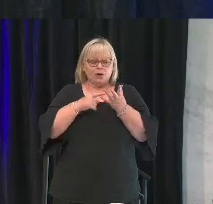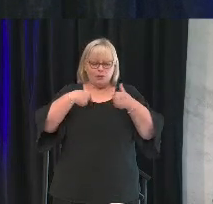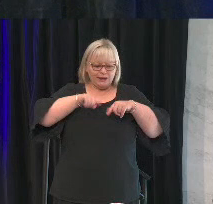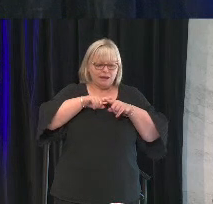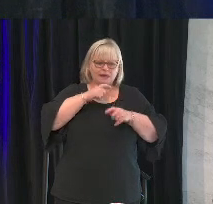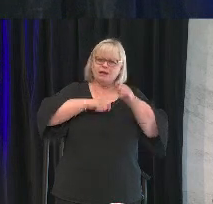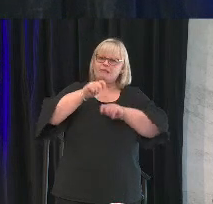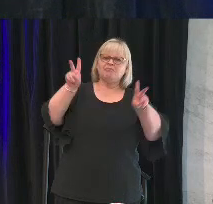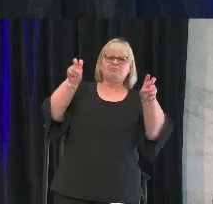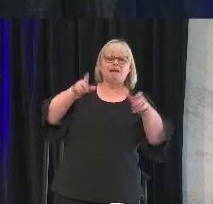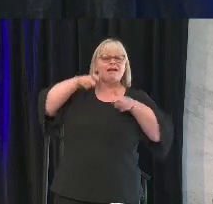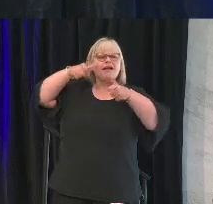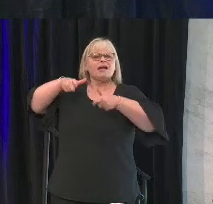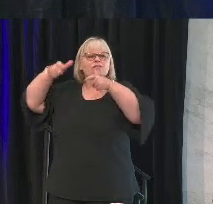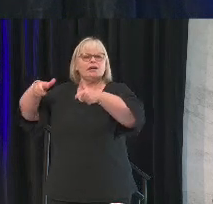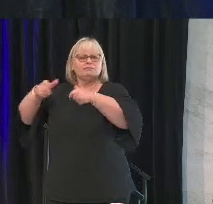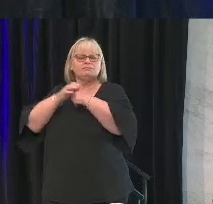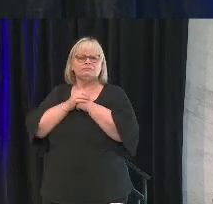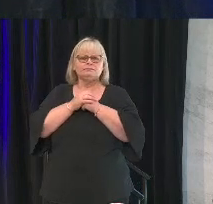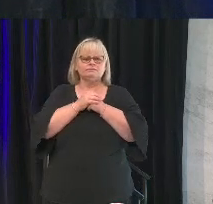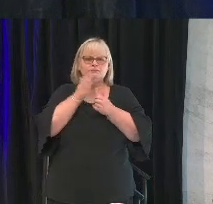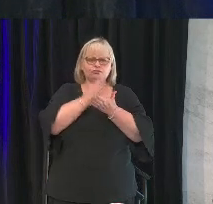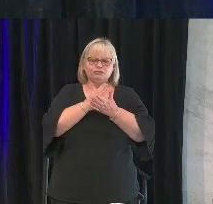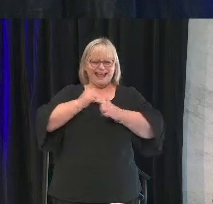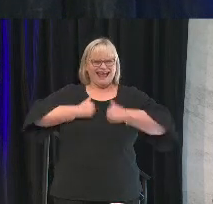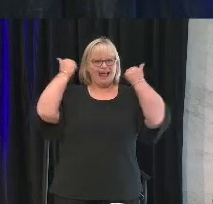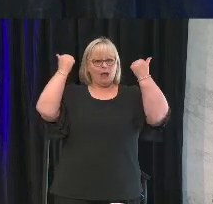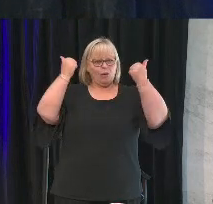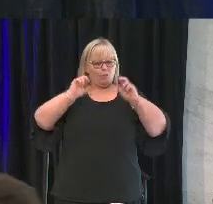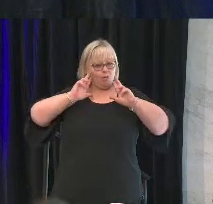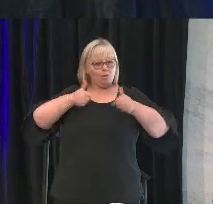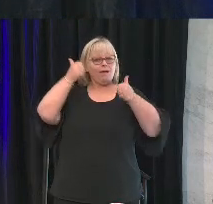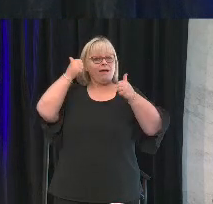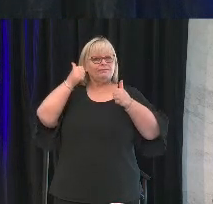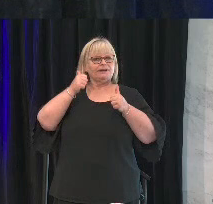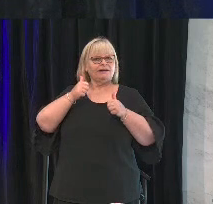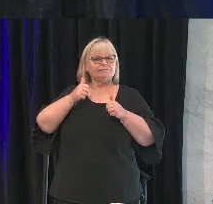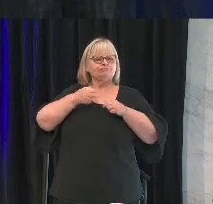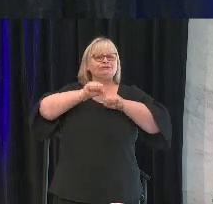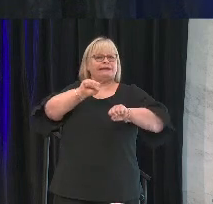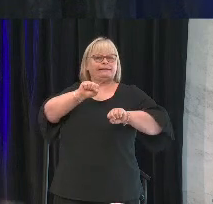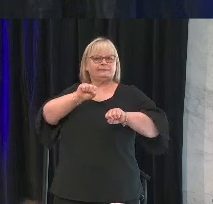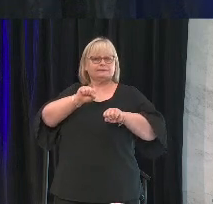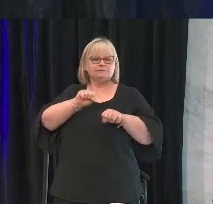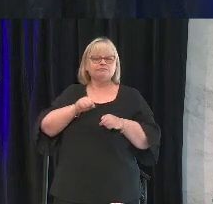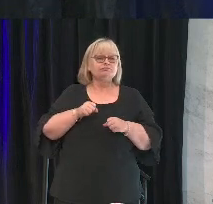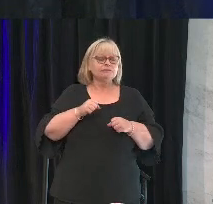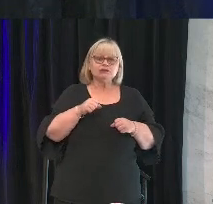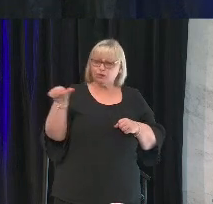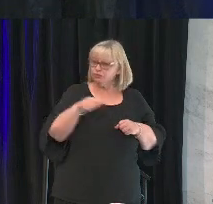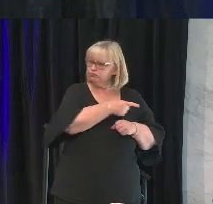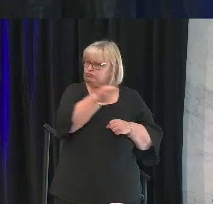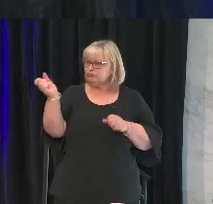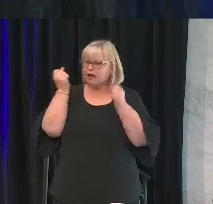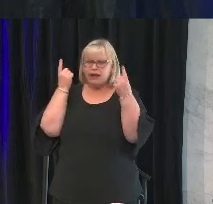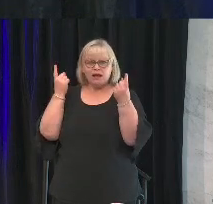country, real custodians of the land. That's important for people to understand in relation